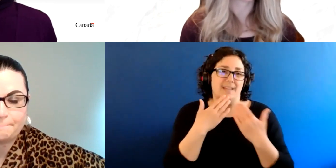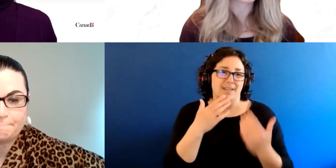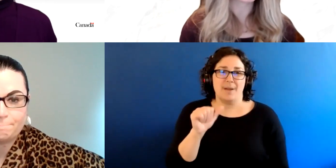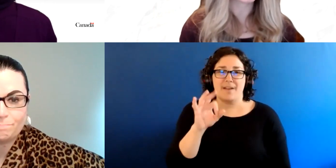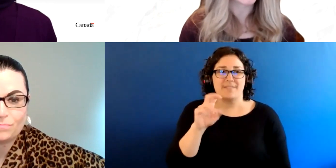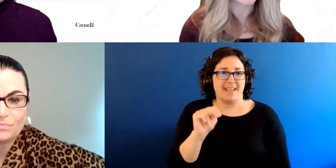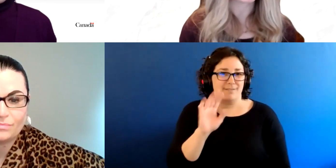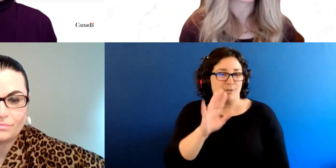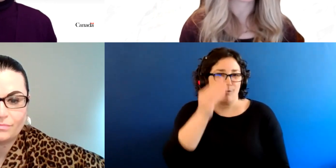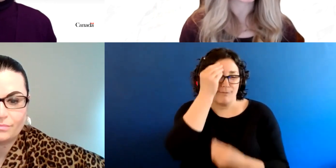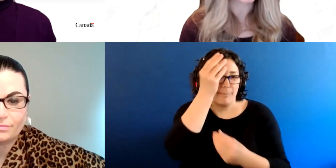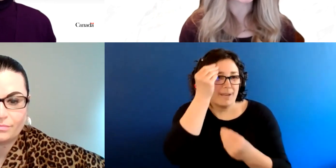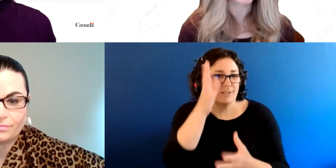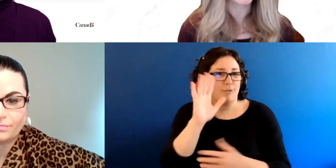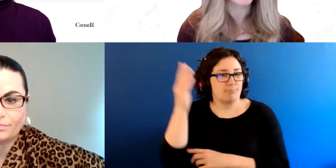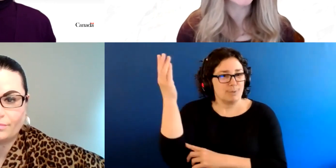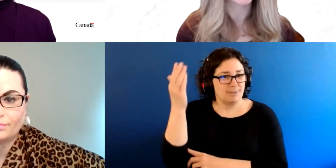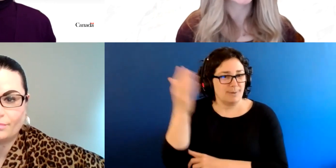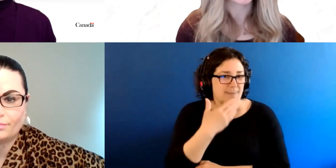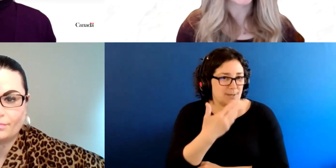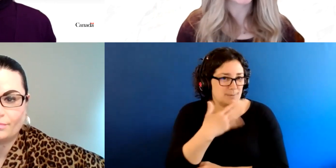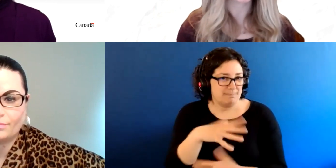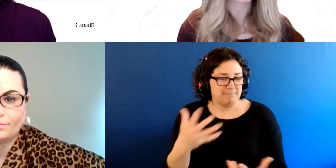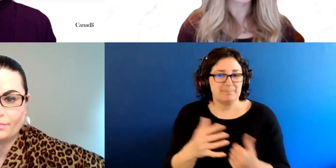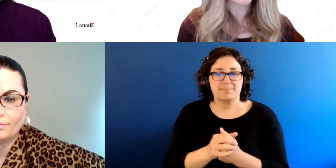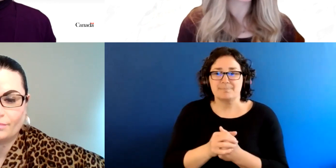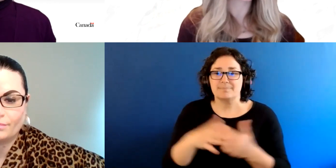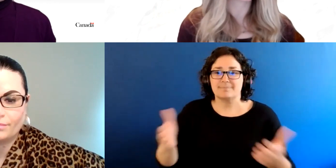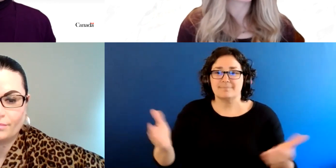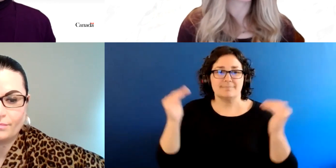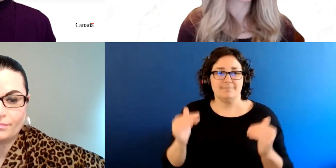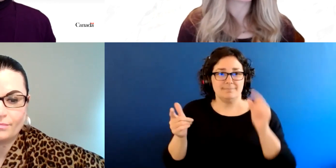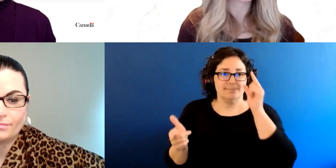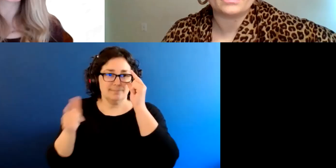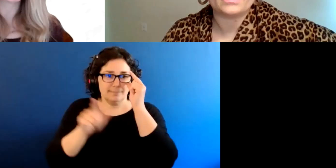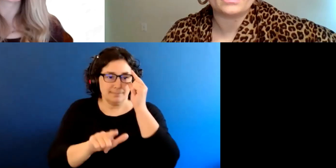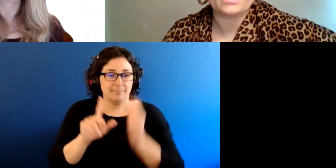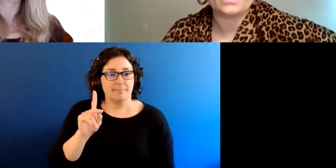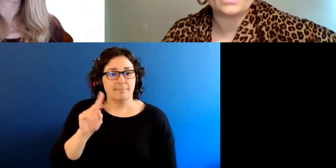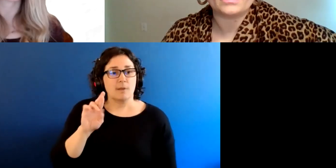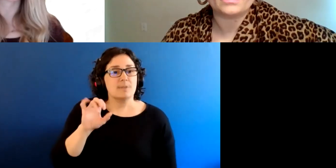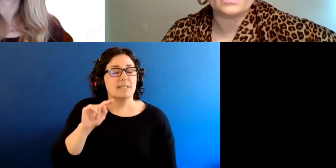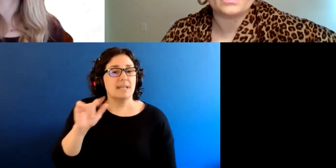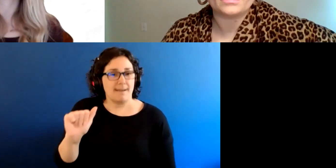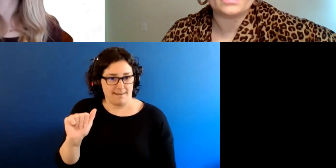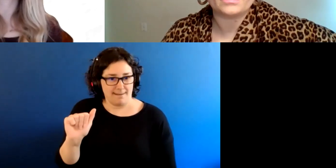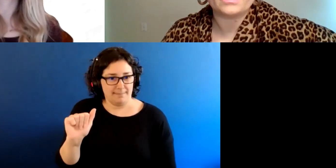the information and your presentation. And now I will turn it over to Kristina for